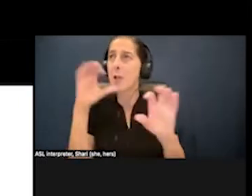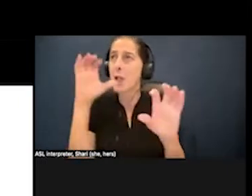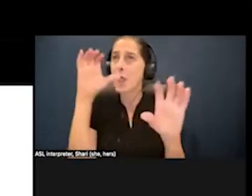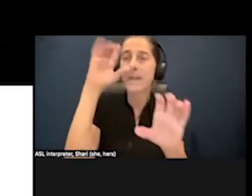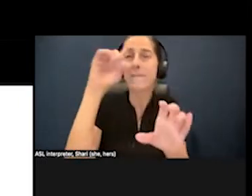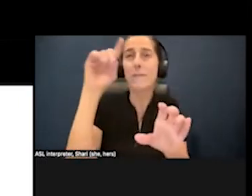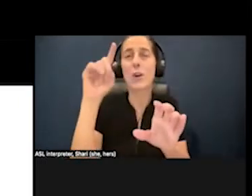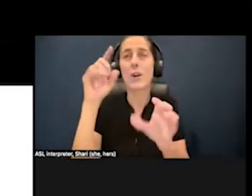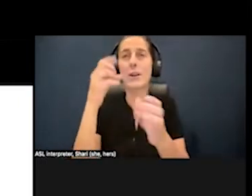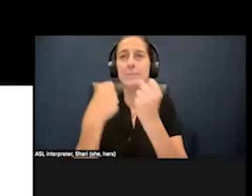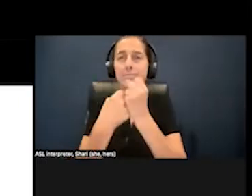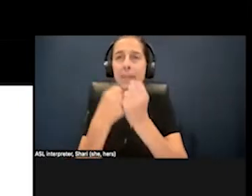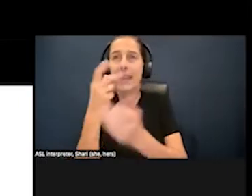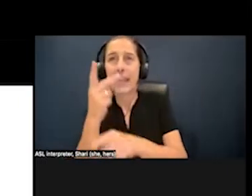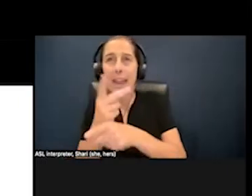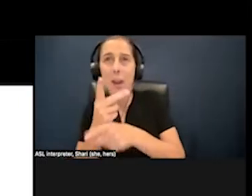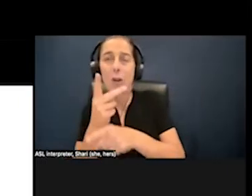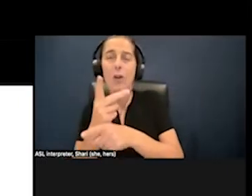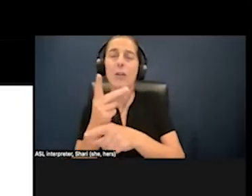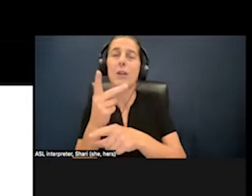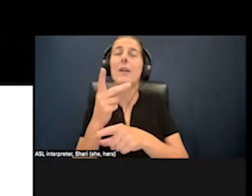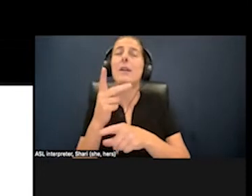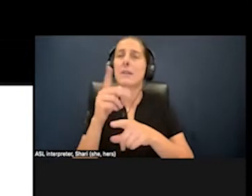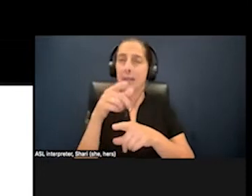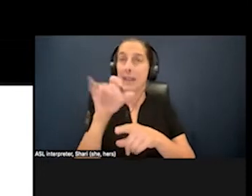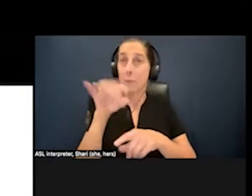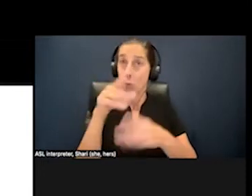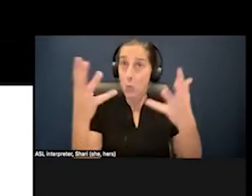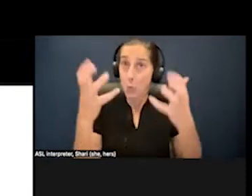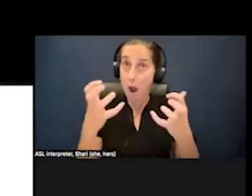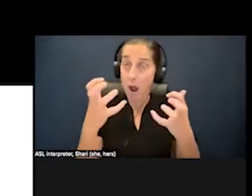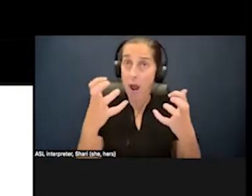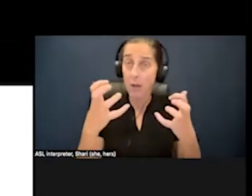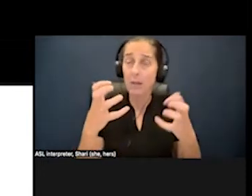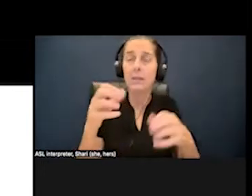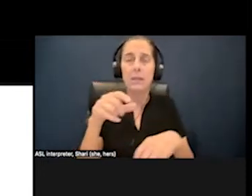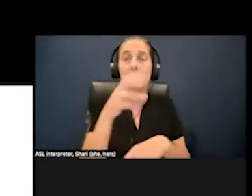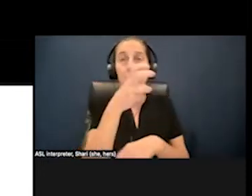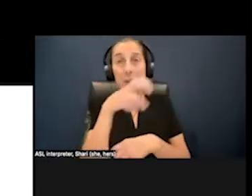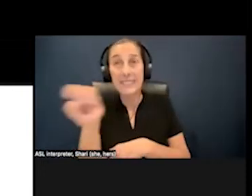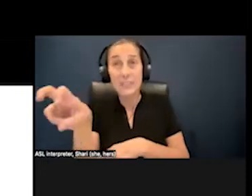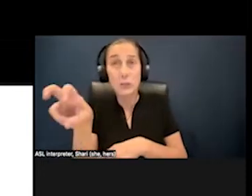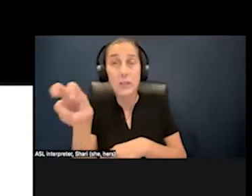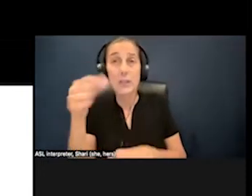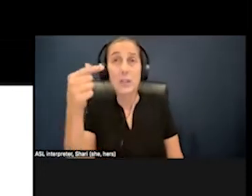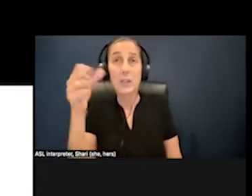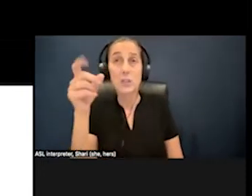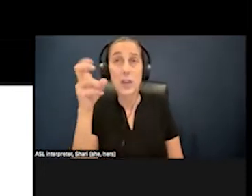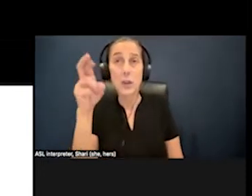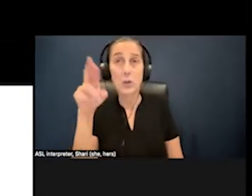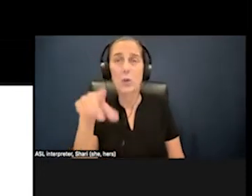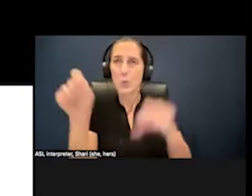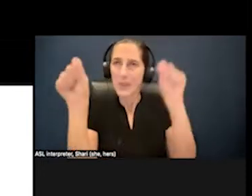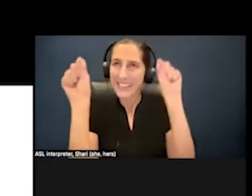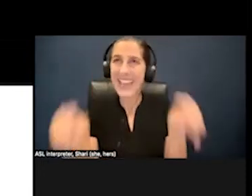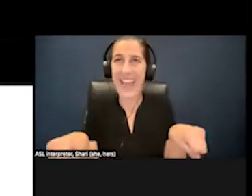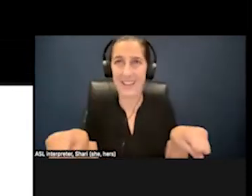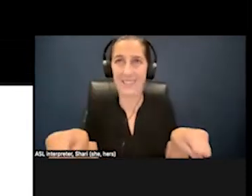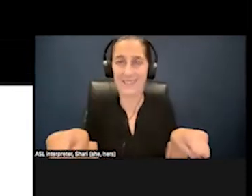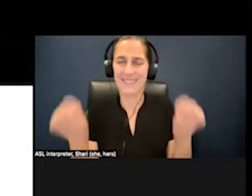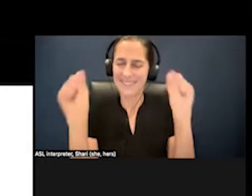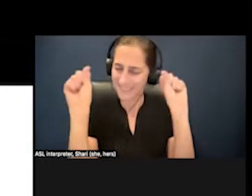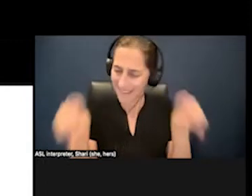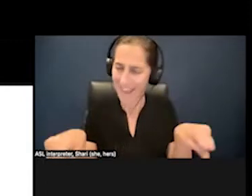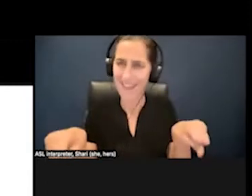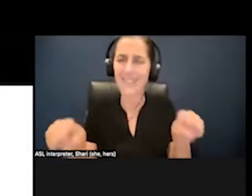Some things might take longer. Some things might have some resource barriers that take more research to get past, but there are a lot